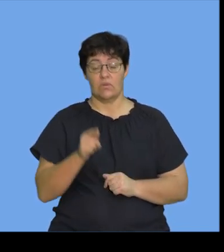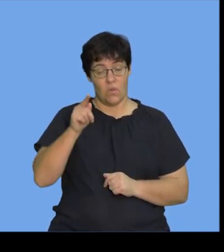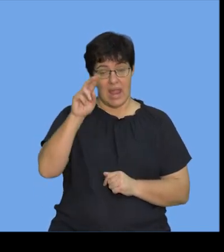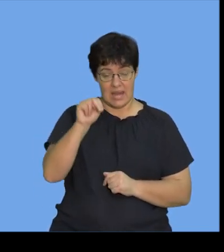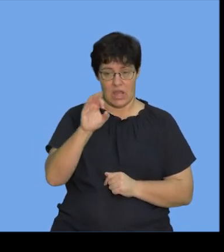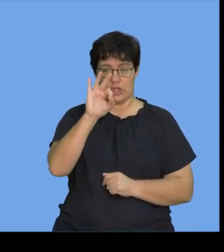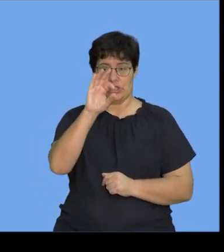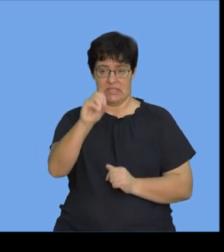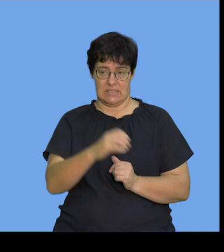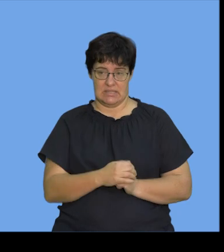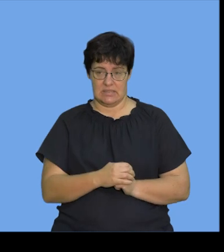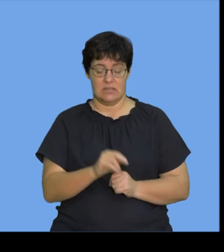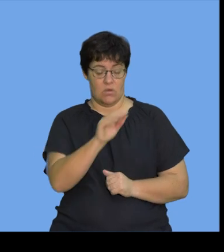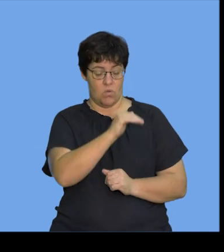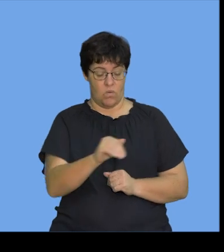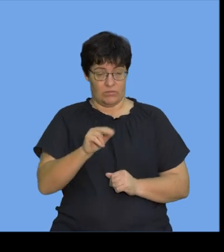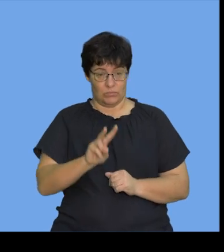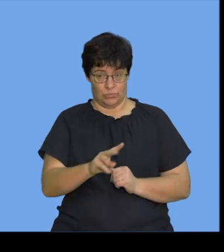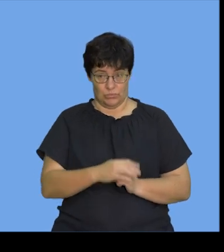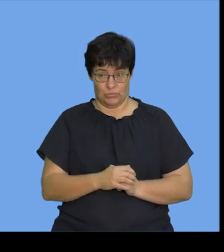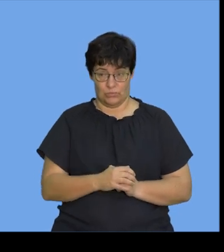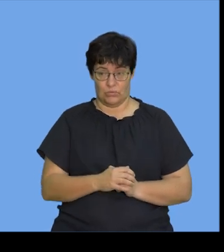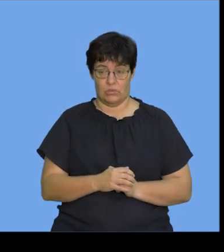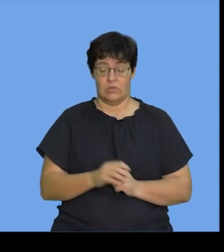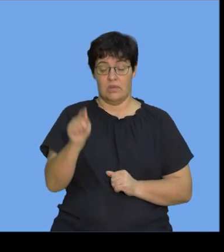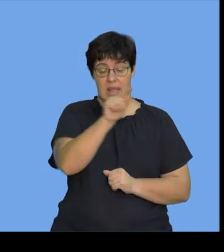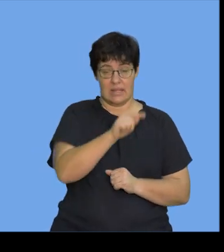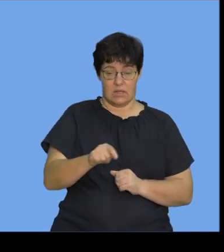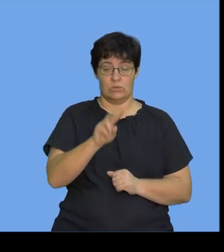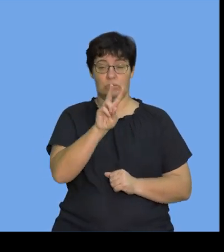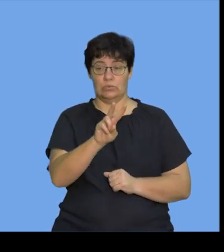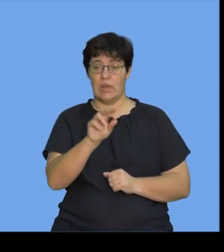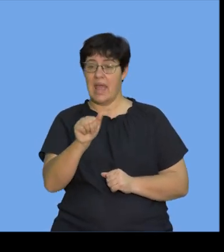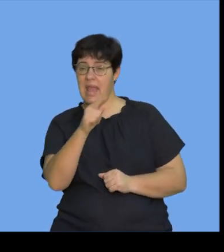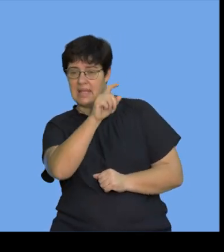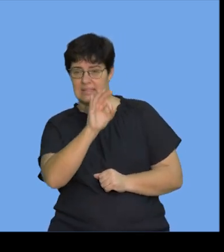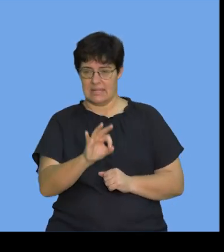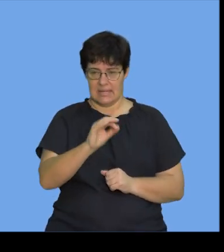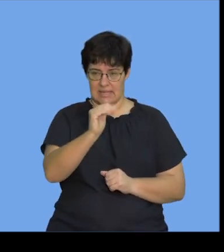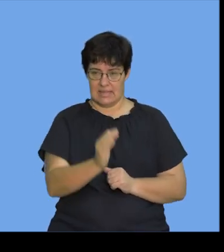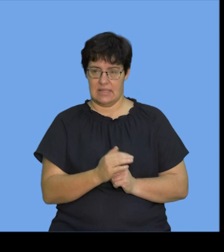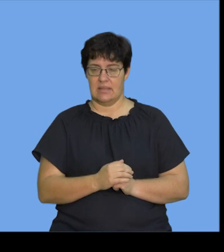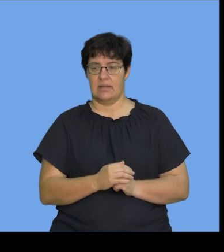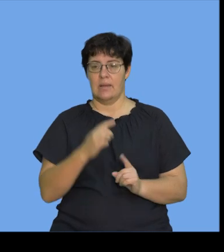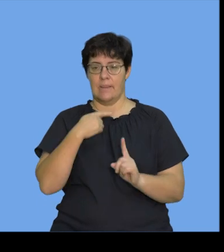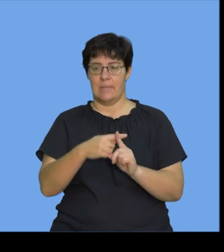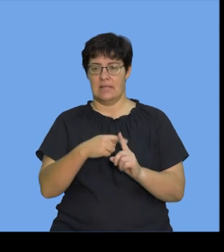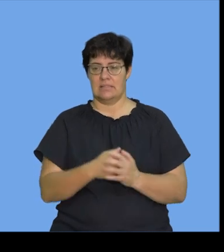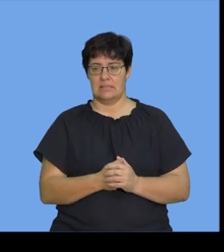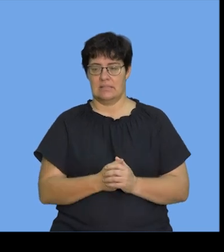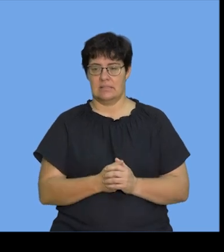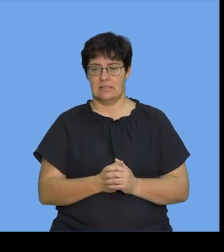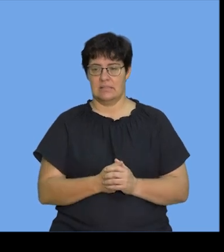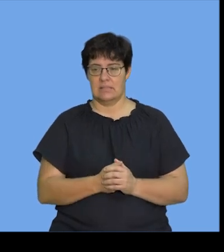30 over 2 into my A is 3 plus,